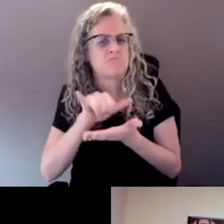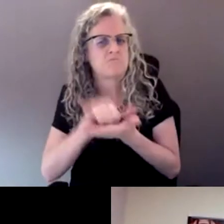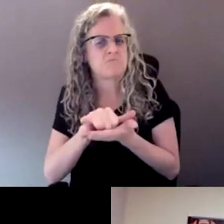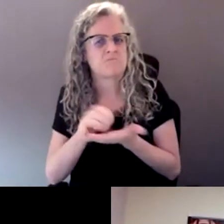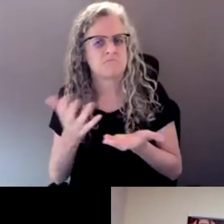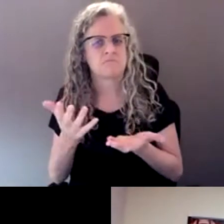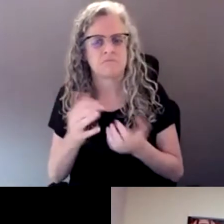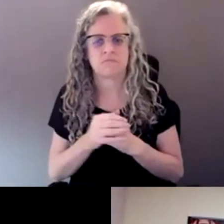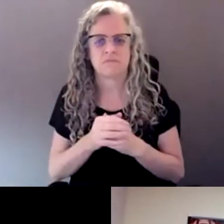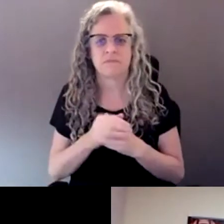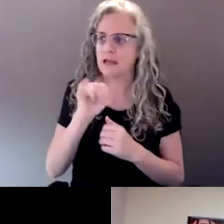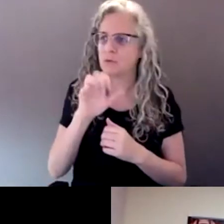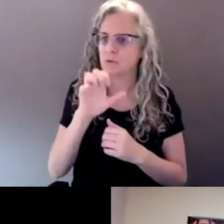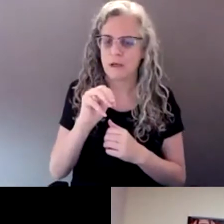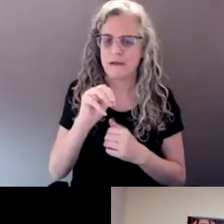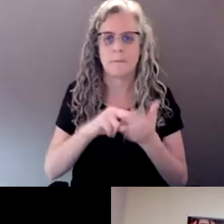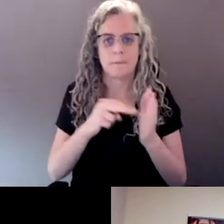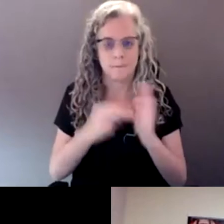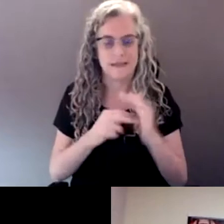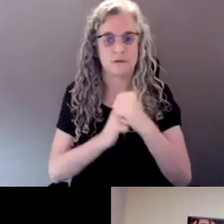Isn't racism about structural inequality,